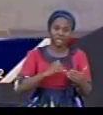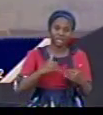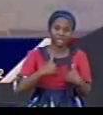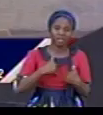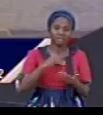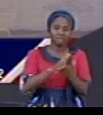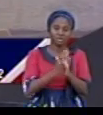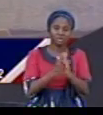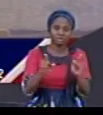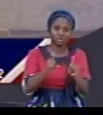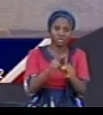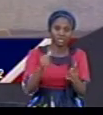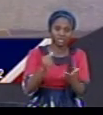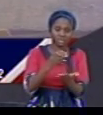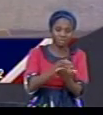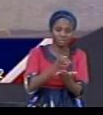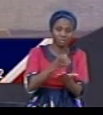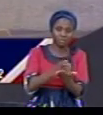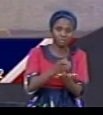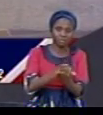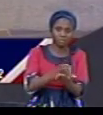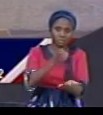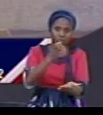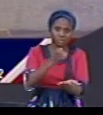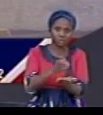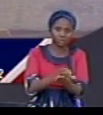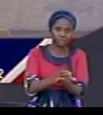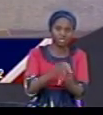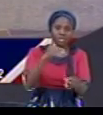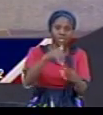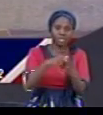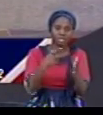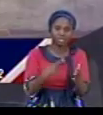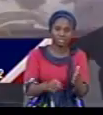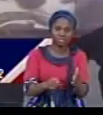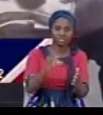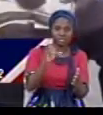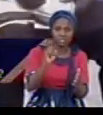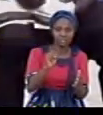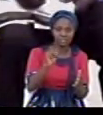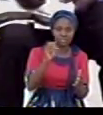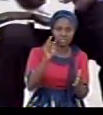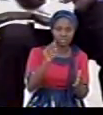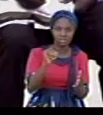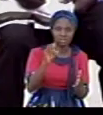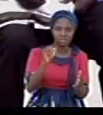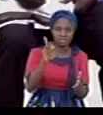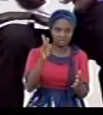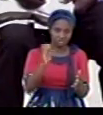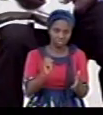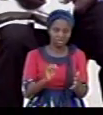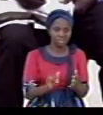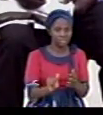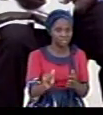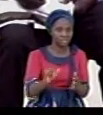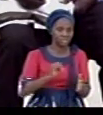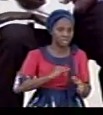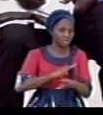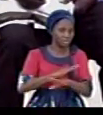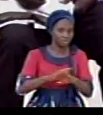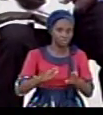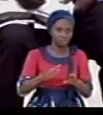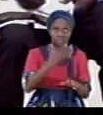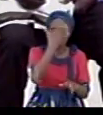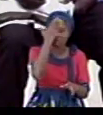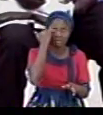bottle in the smoke, yet do I not forget thy